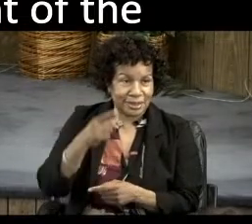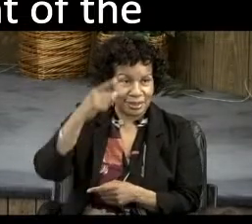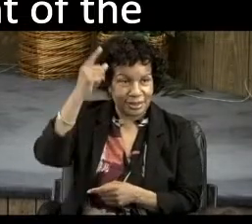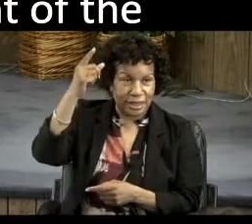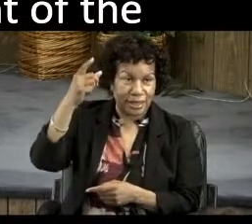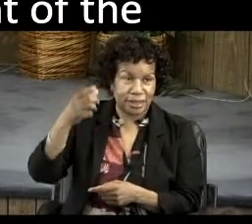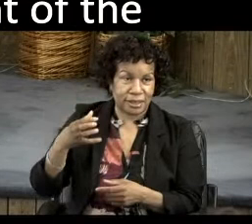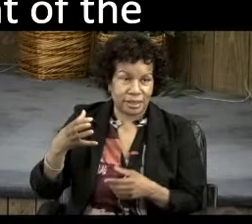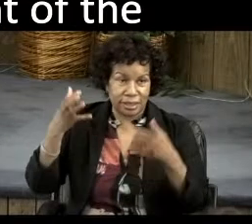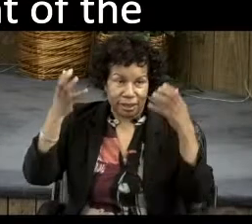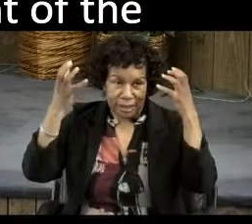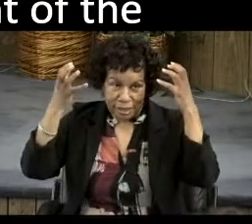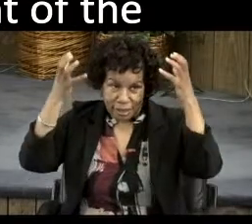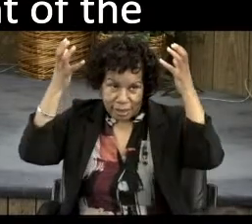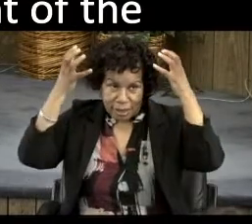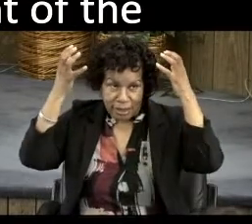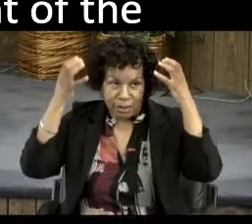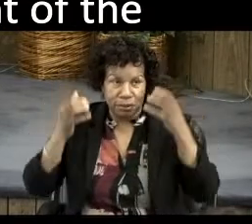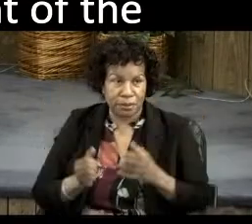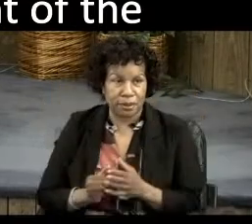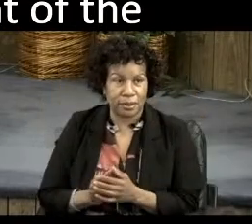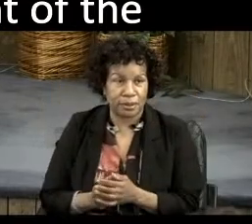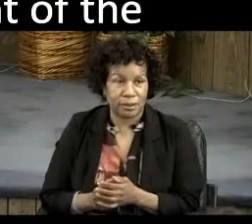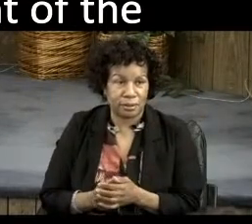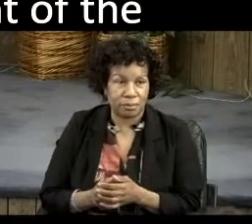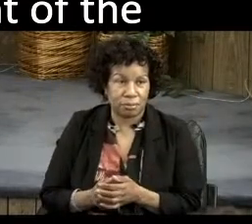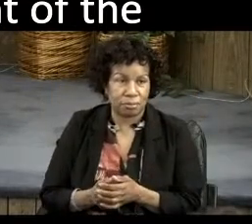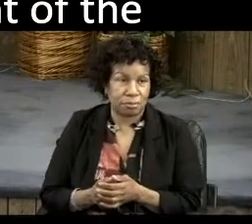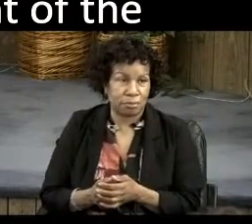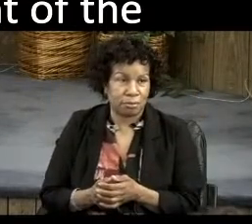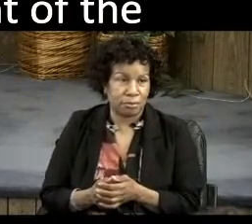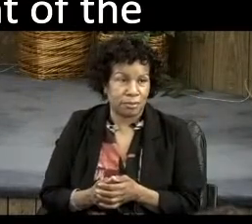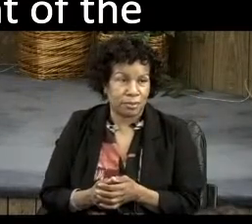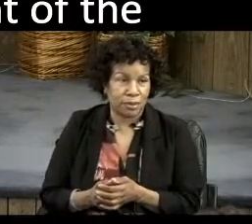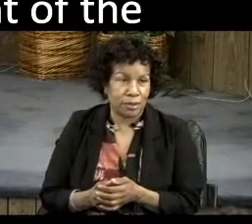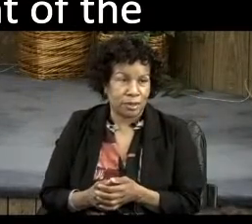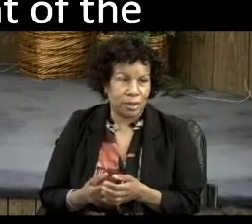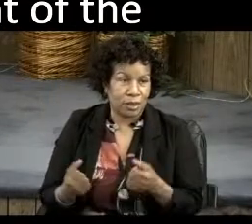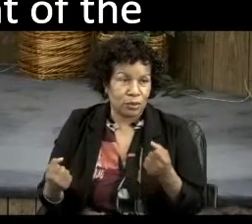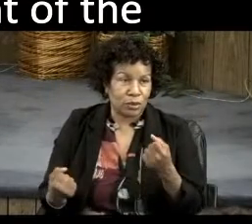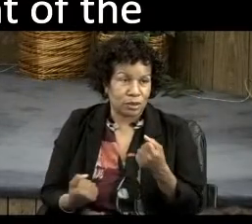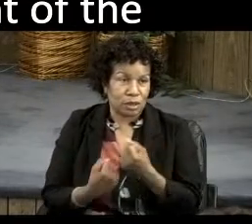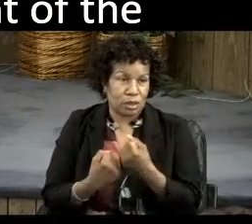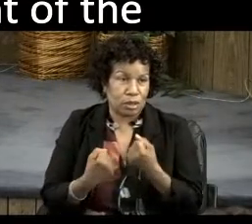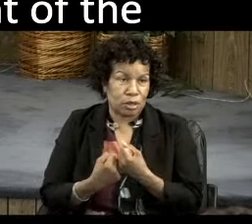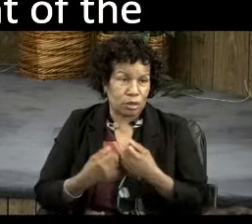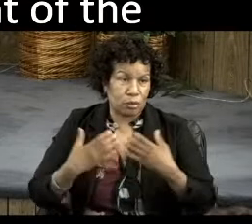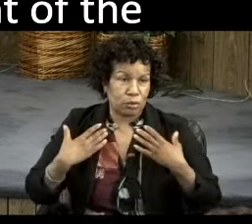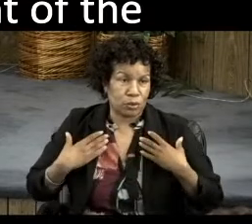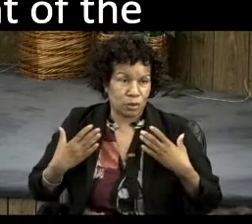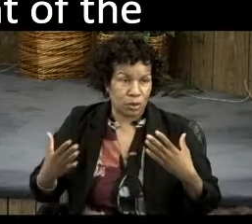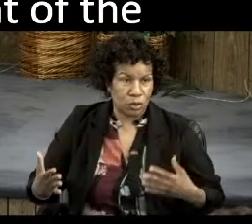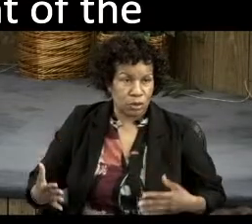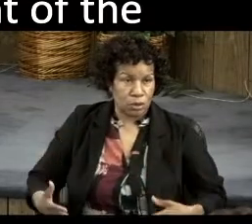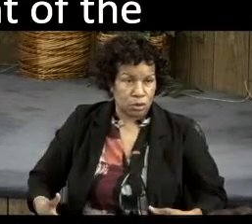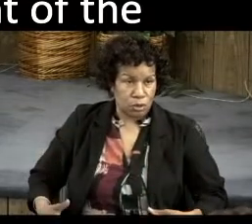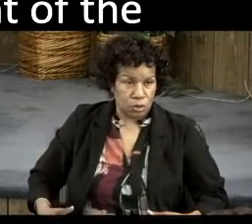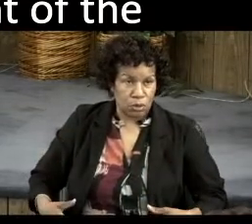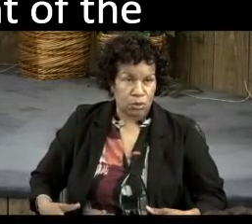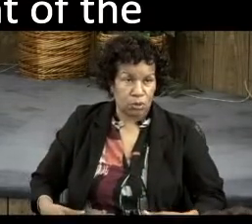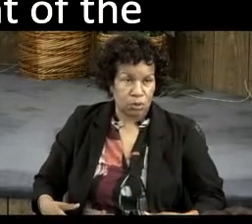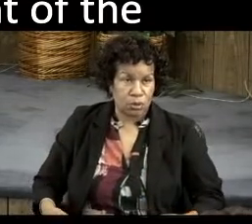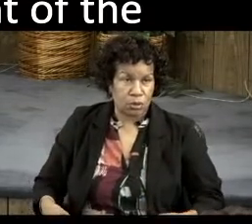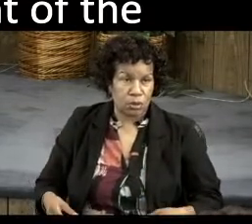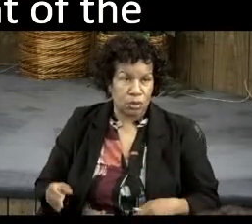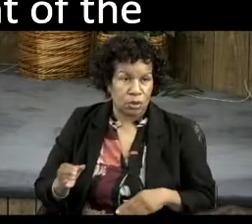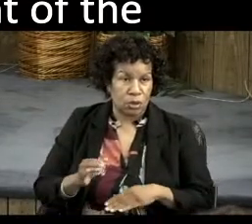about 8.5 to 9 feet tall. And he had a helmet of brass upon his head, and he was armed with a